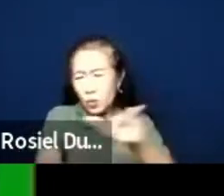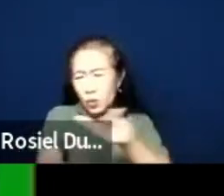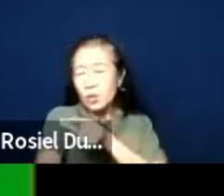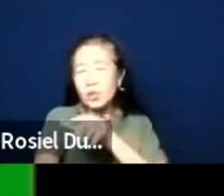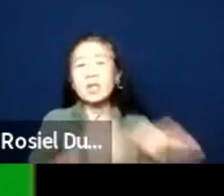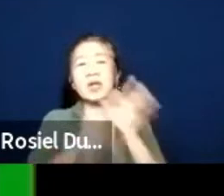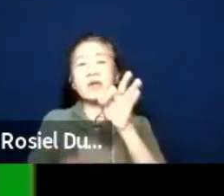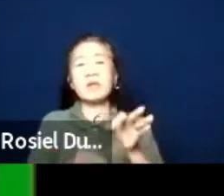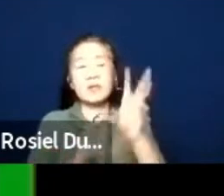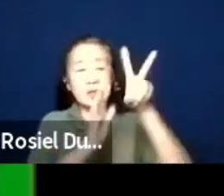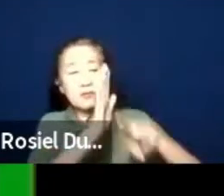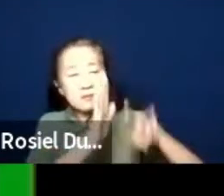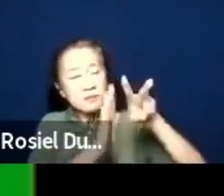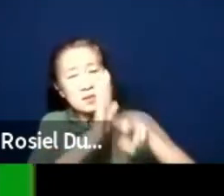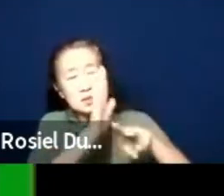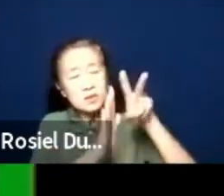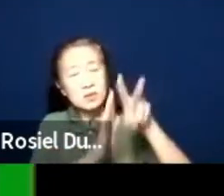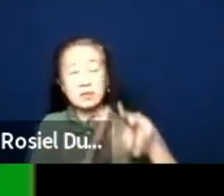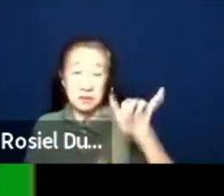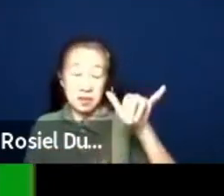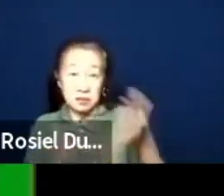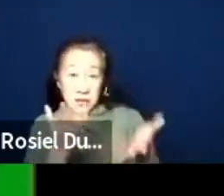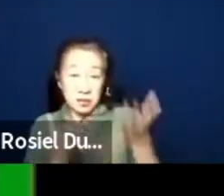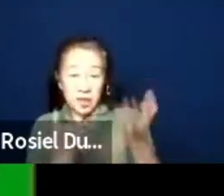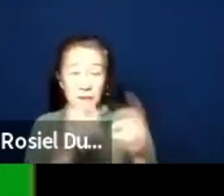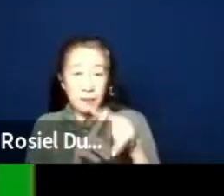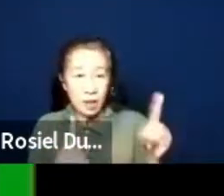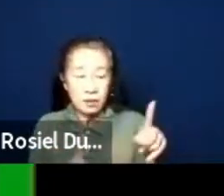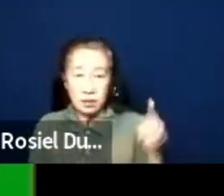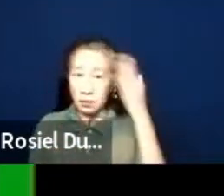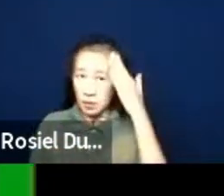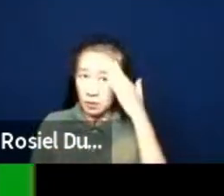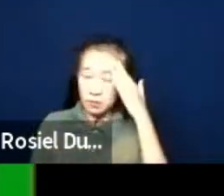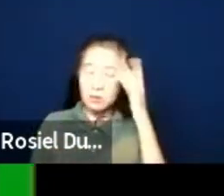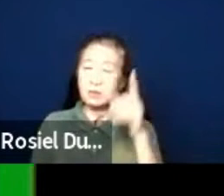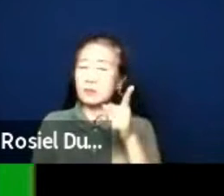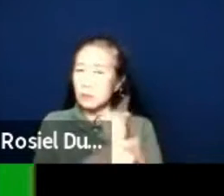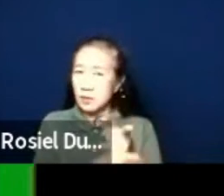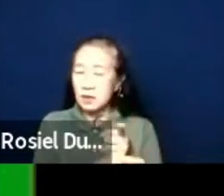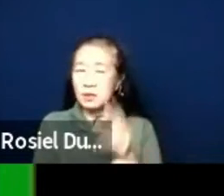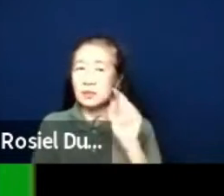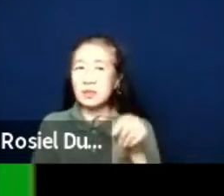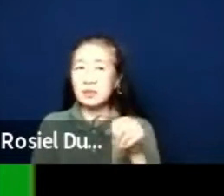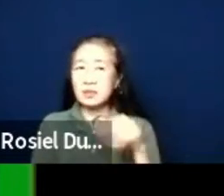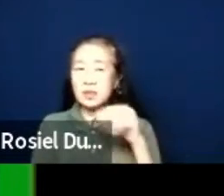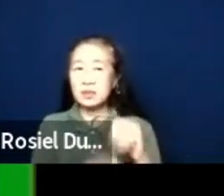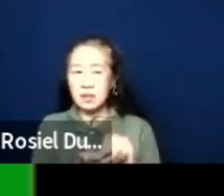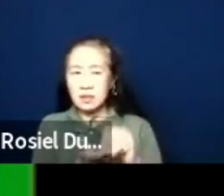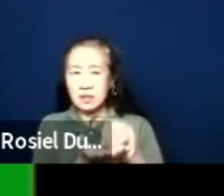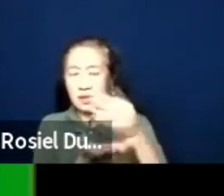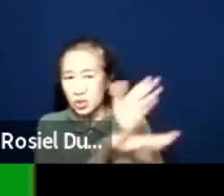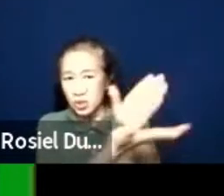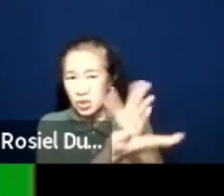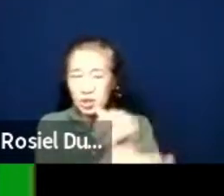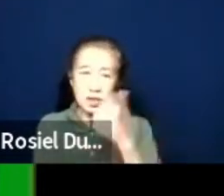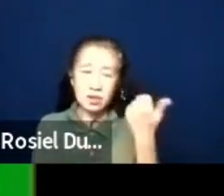someone took a video, yes, maybe, but make sure it will not be uploaded on any social media.